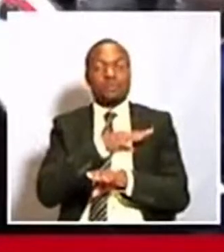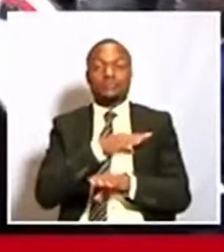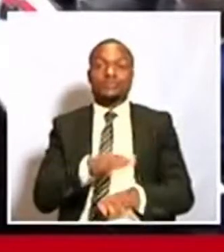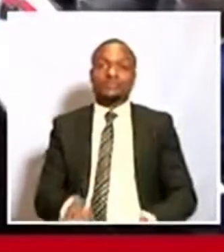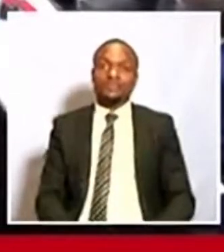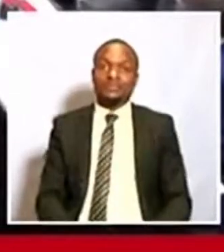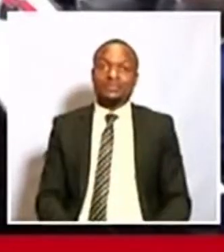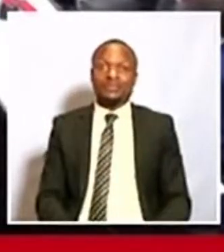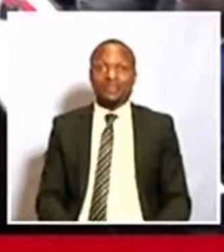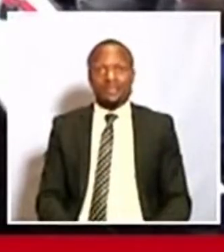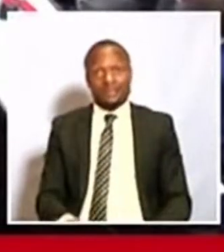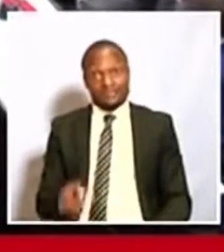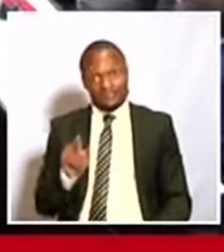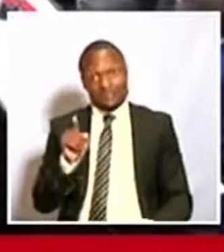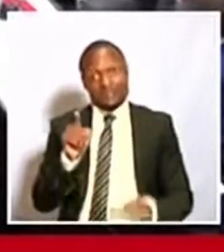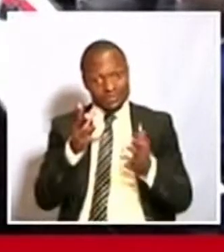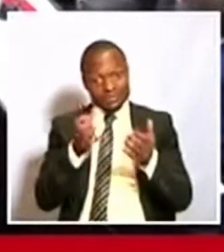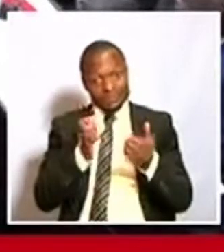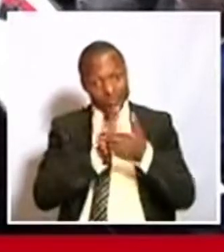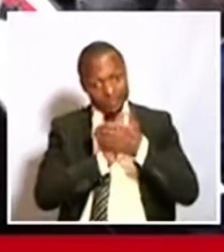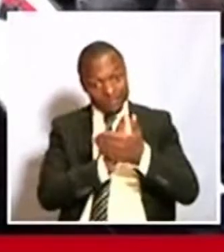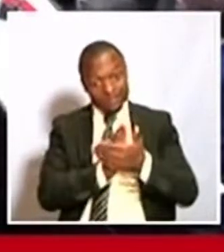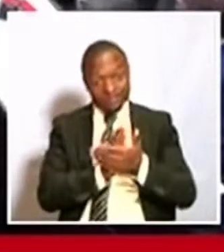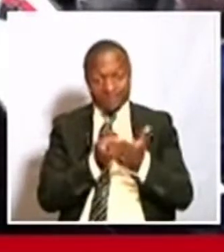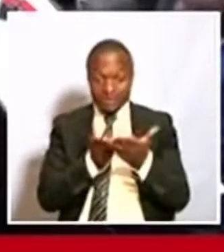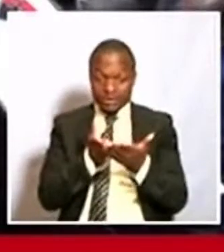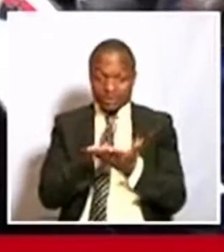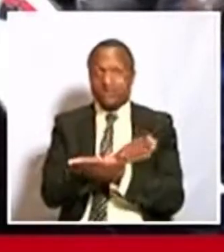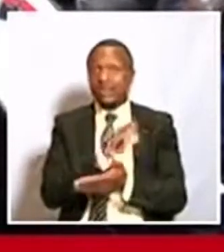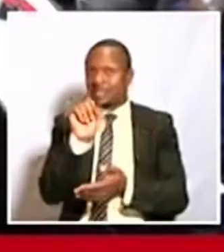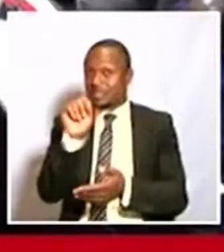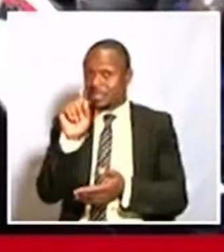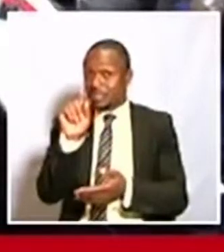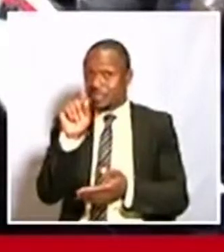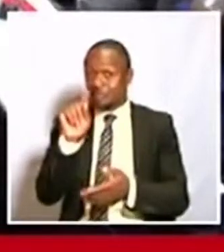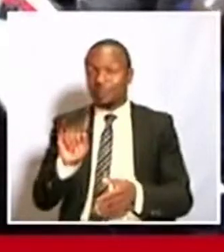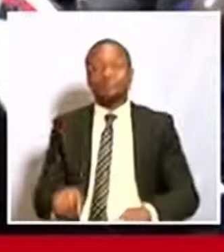ahead. Thank you. I would like to lead you, CS, to page 11.